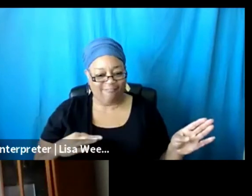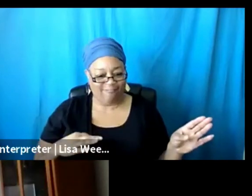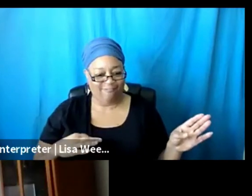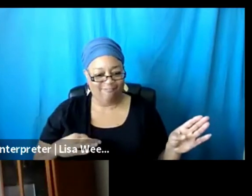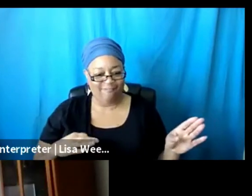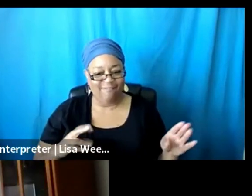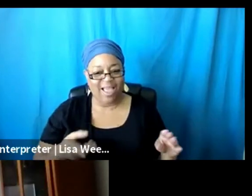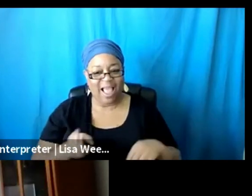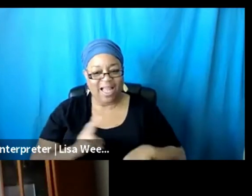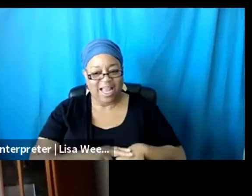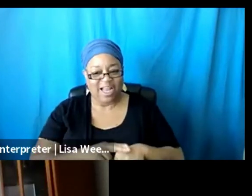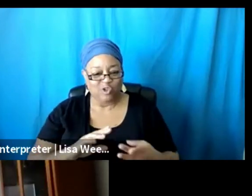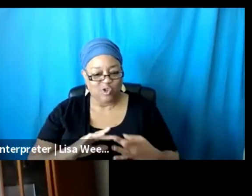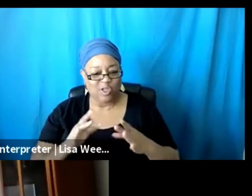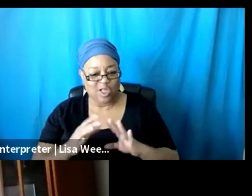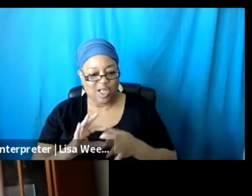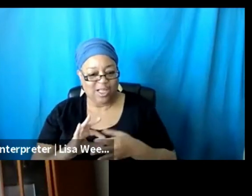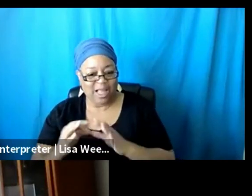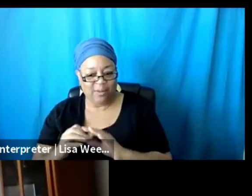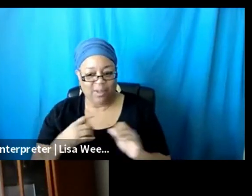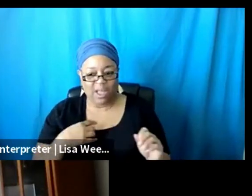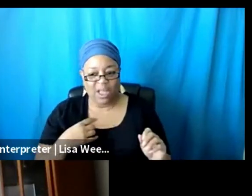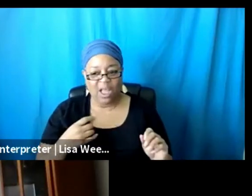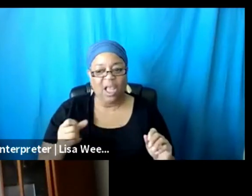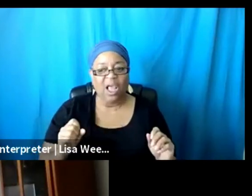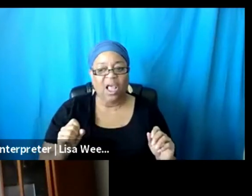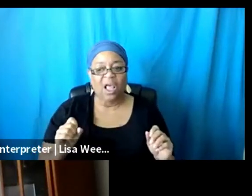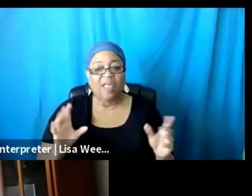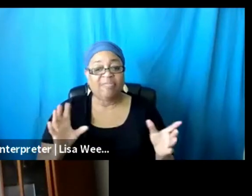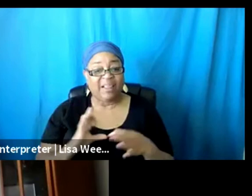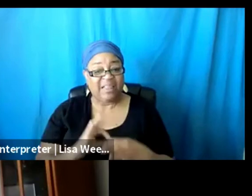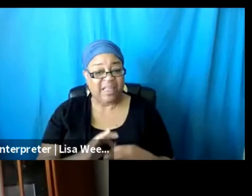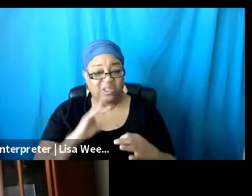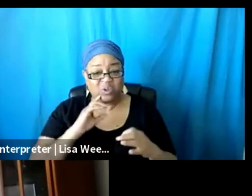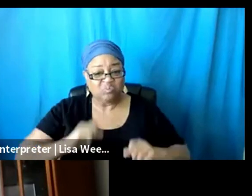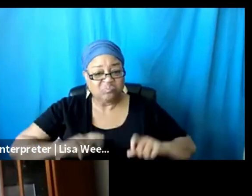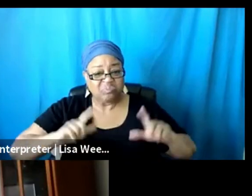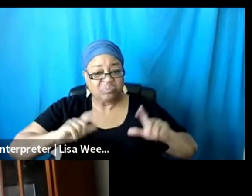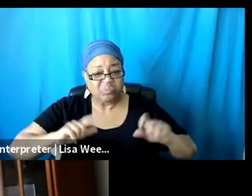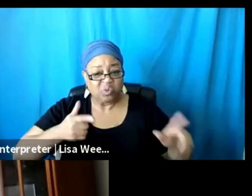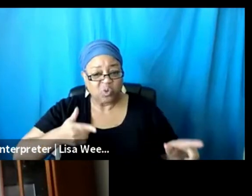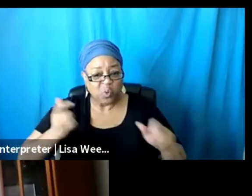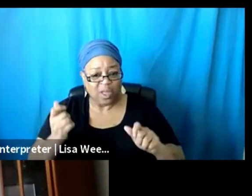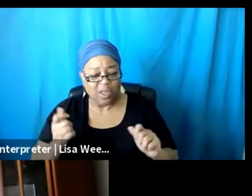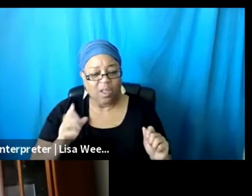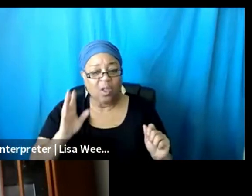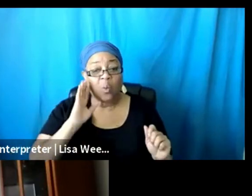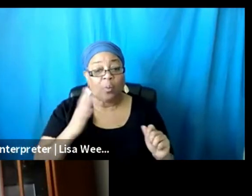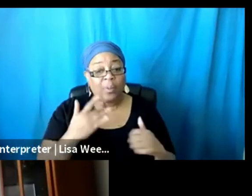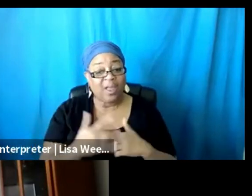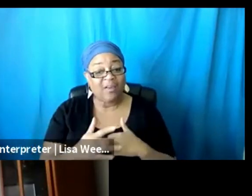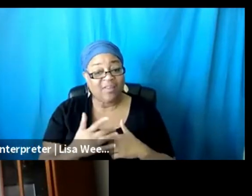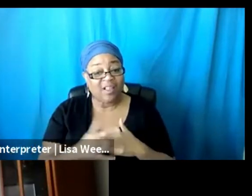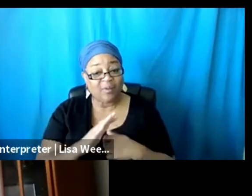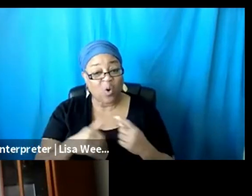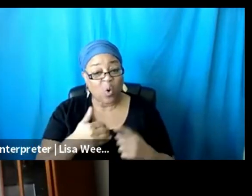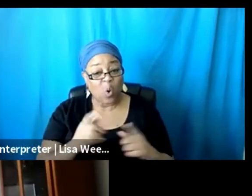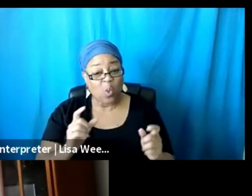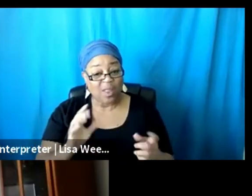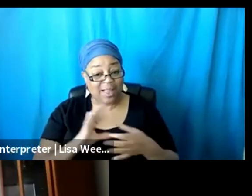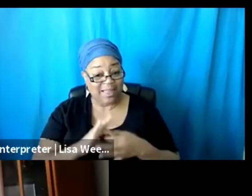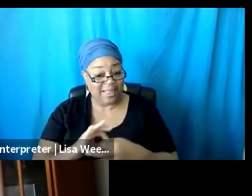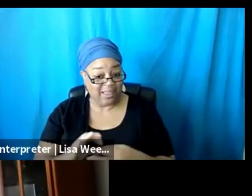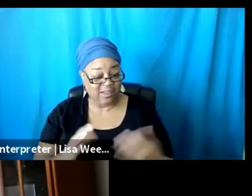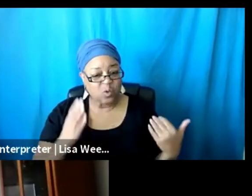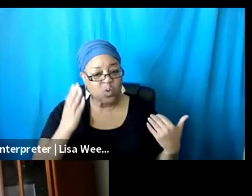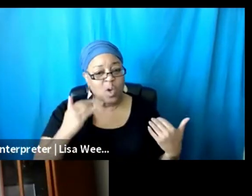very long and going by rather quickly. And so the question was, is there going to be an availability of all those links so that people can benefit